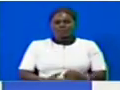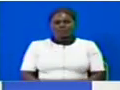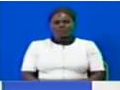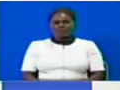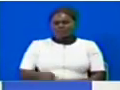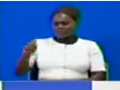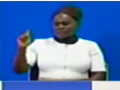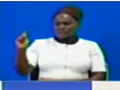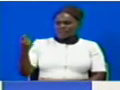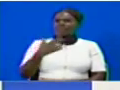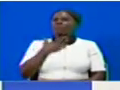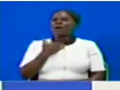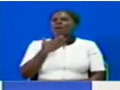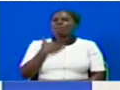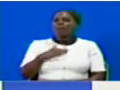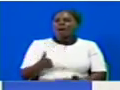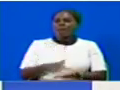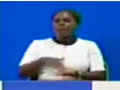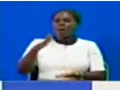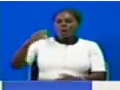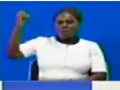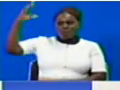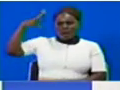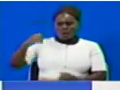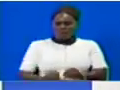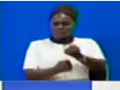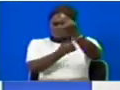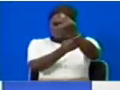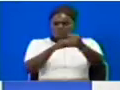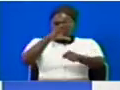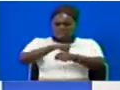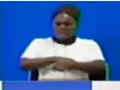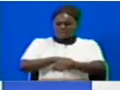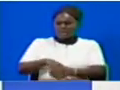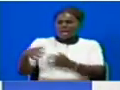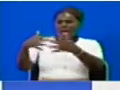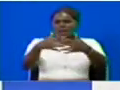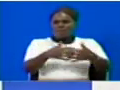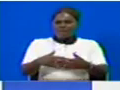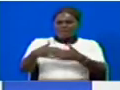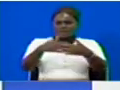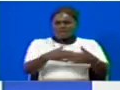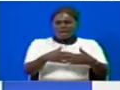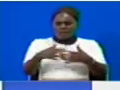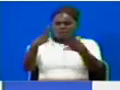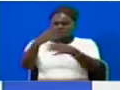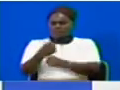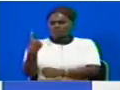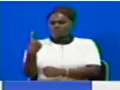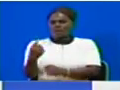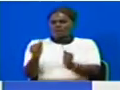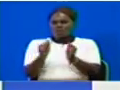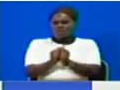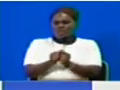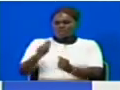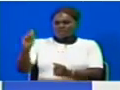Kenya's quest to boost power supply got a shot in the arm after the United States Trade and Development Agency, in conjunction with the